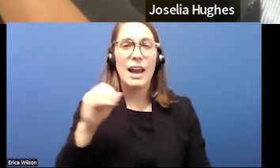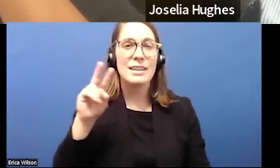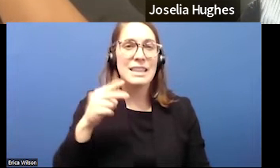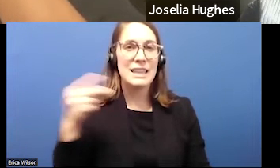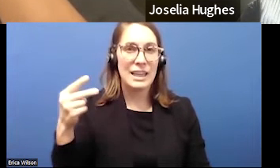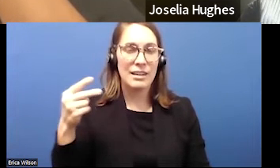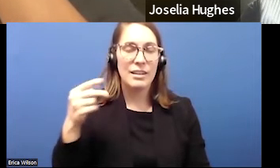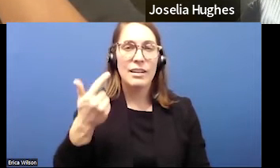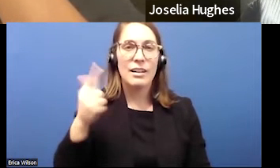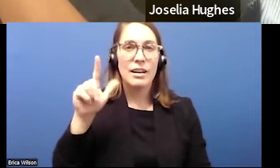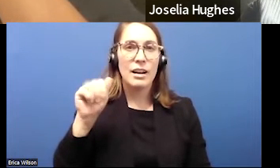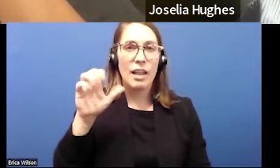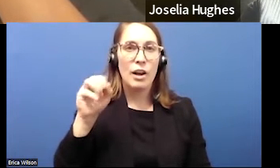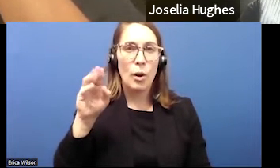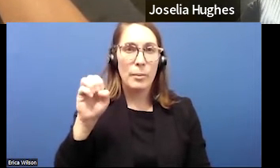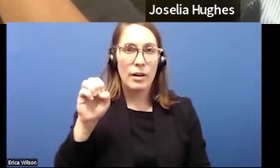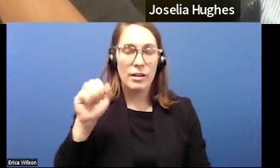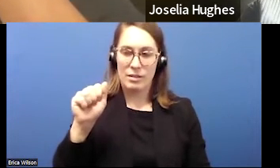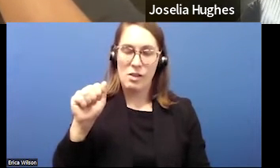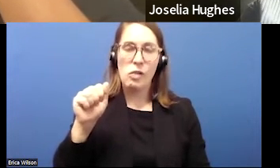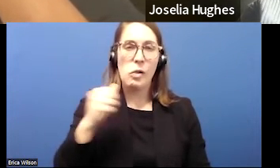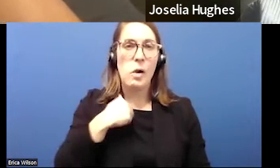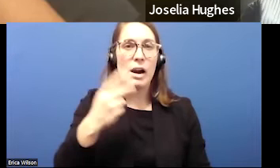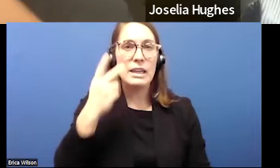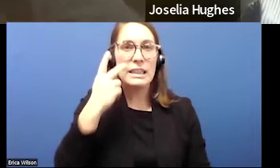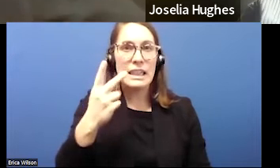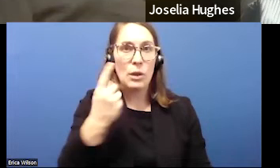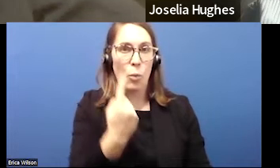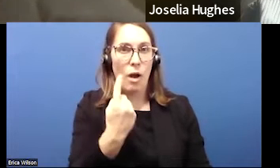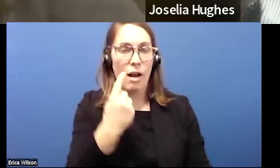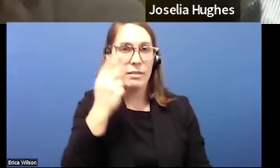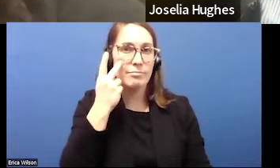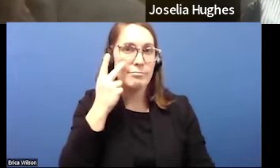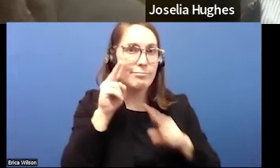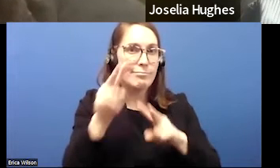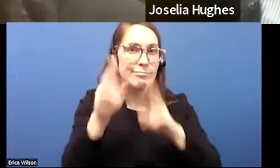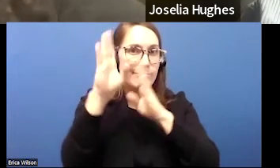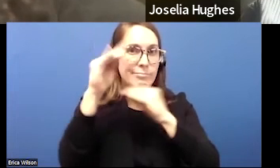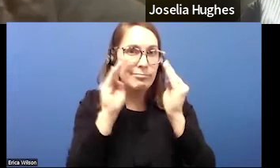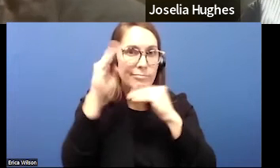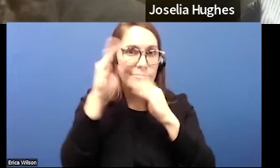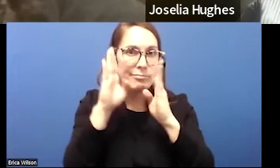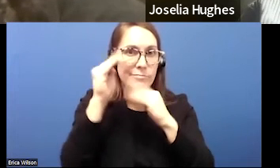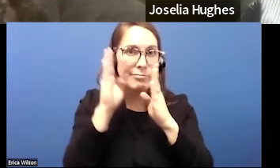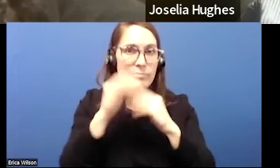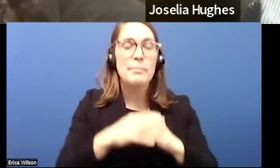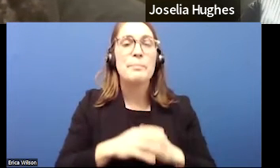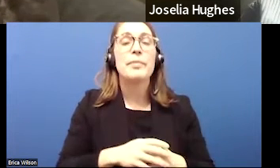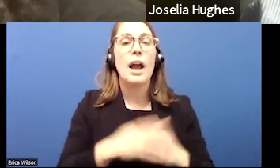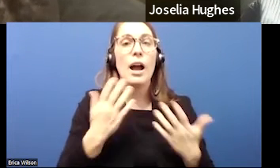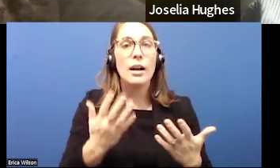glaucoma. And I see monocularly out of one eye.